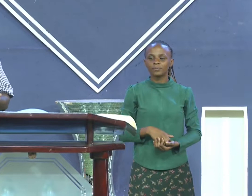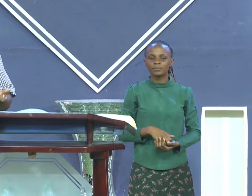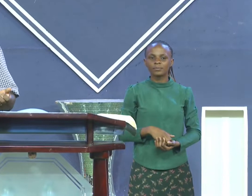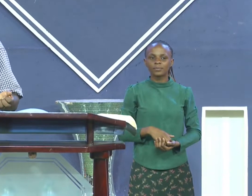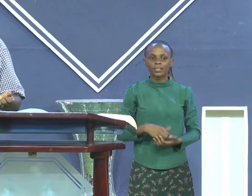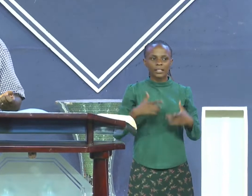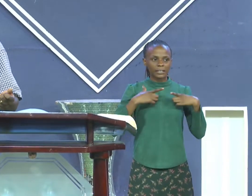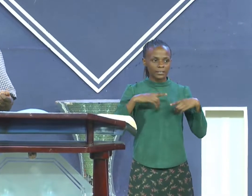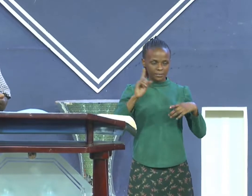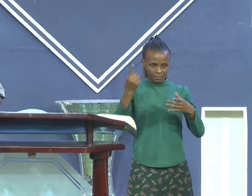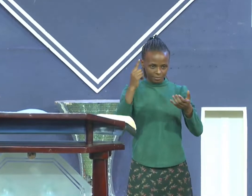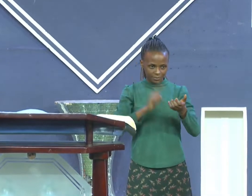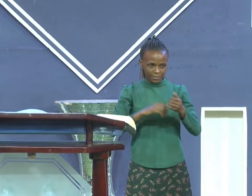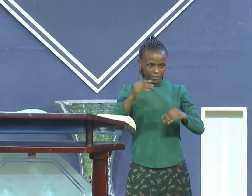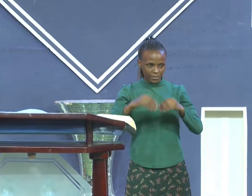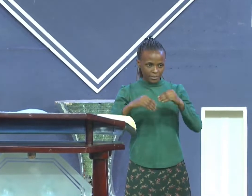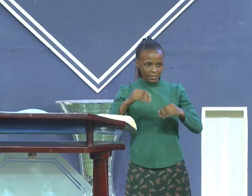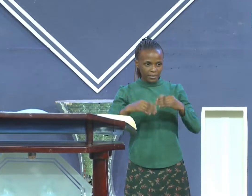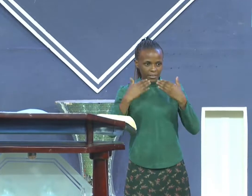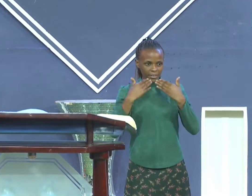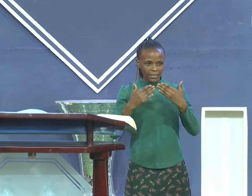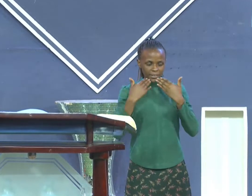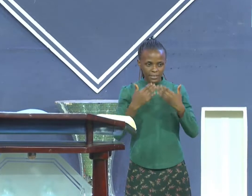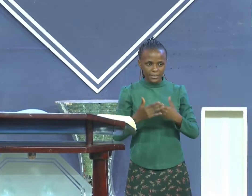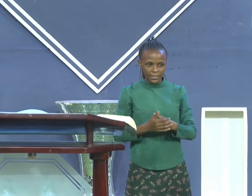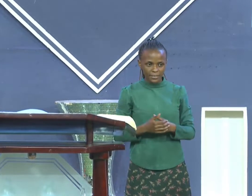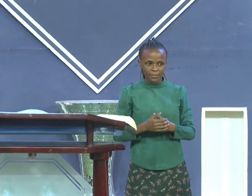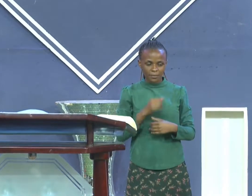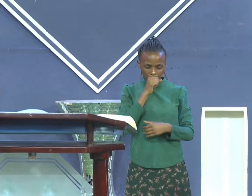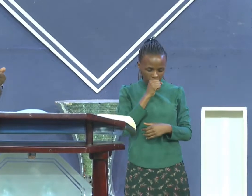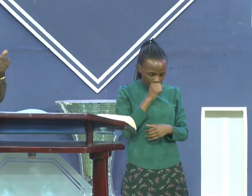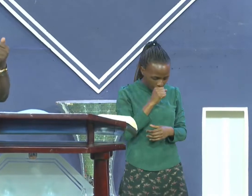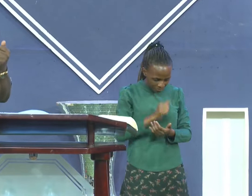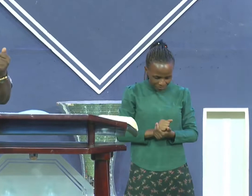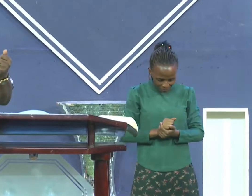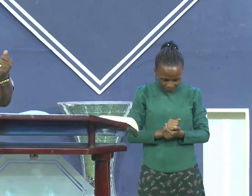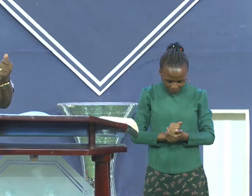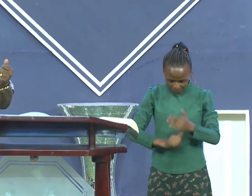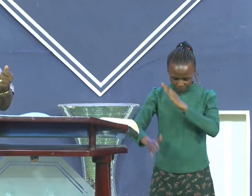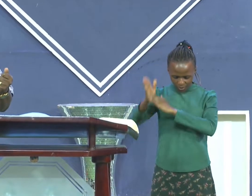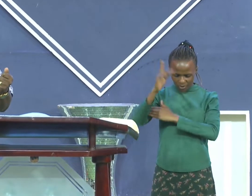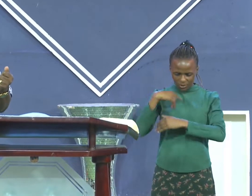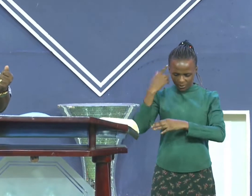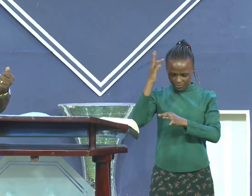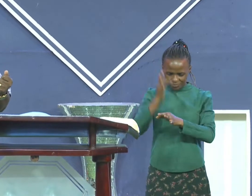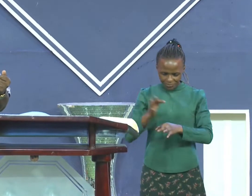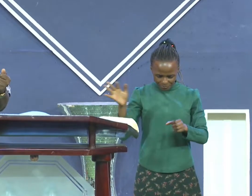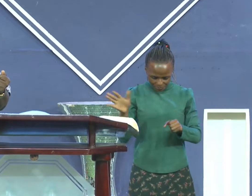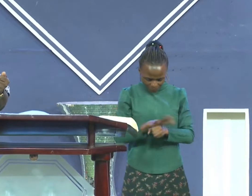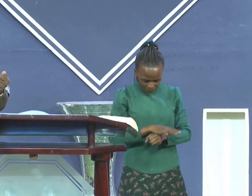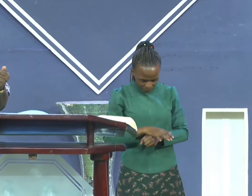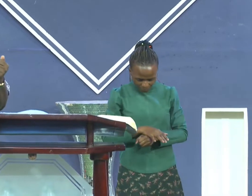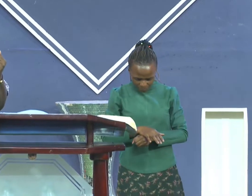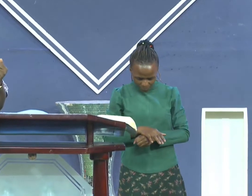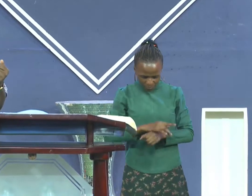Of nature, why you twevaze. And then get your offering and we give thanks. Katondo mwesigwa. Faithful